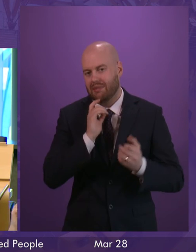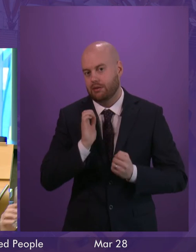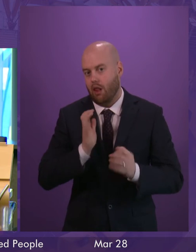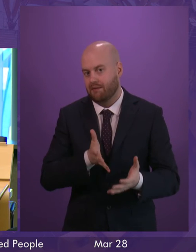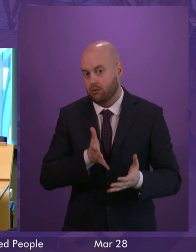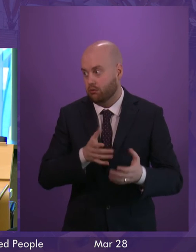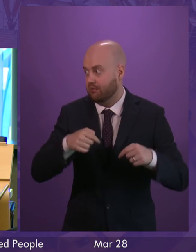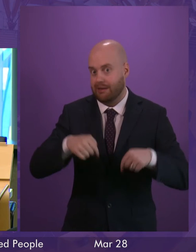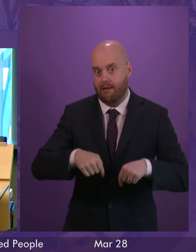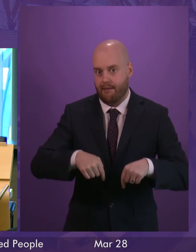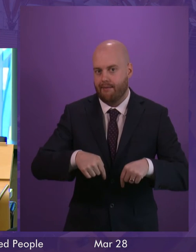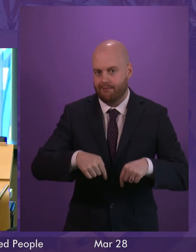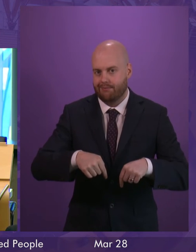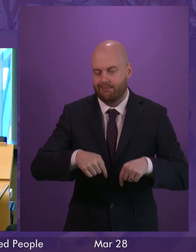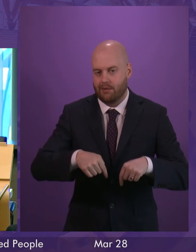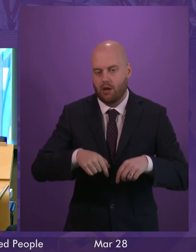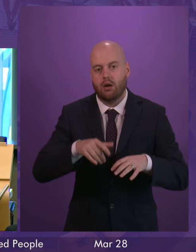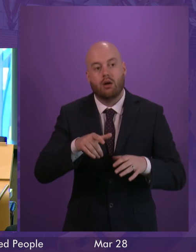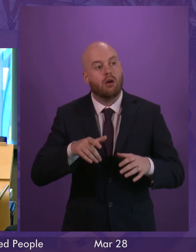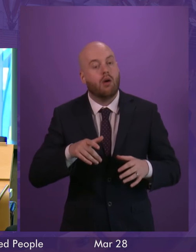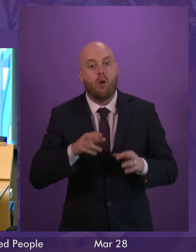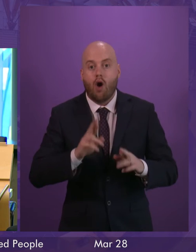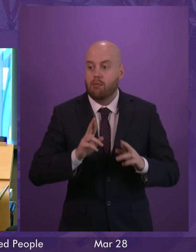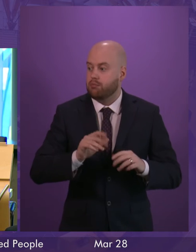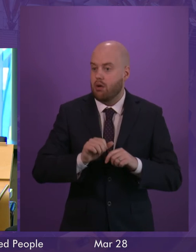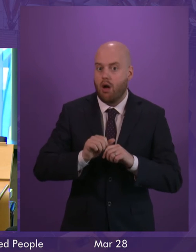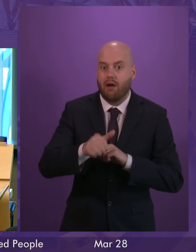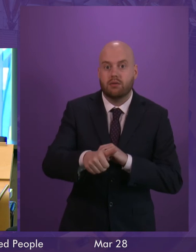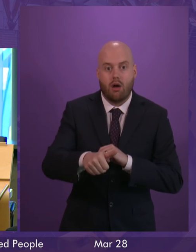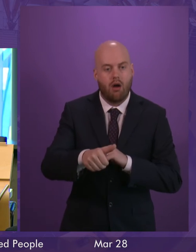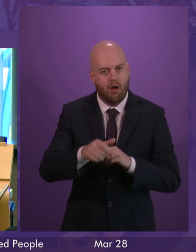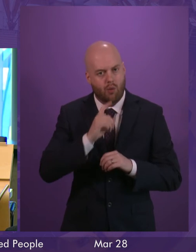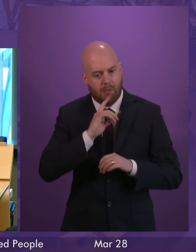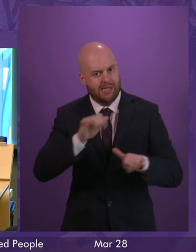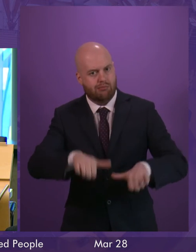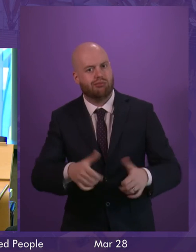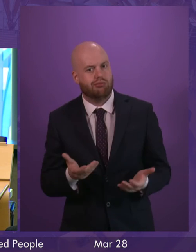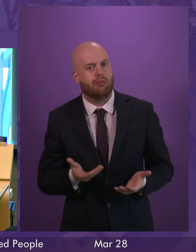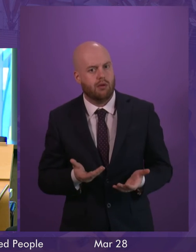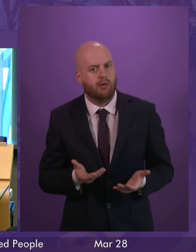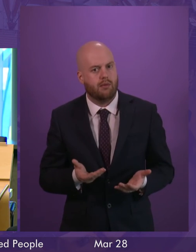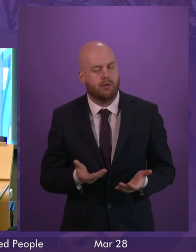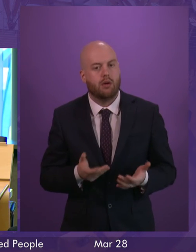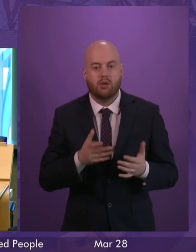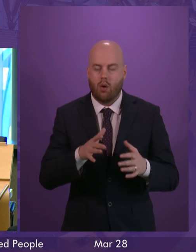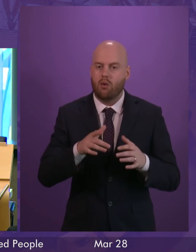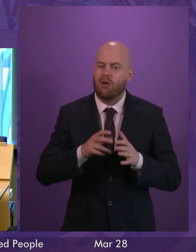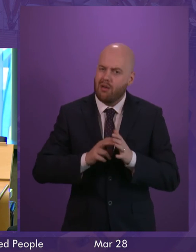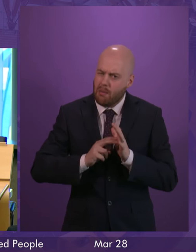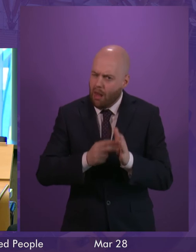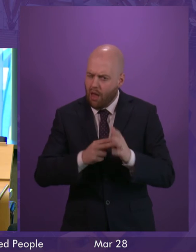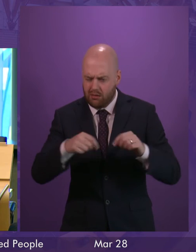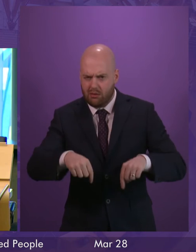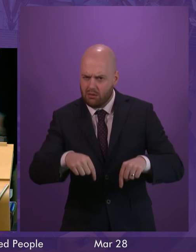thereafter as much as possible in this parliamentary session, we all hope. The trajectory established by this plan is therefore highly important.